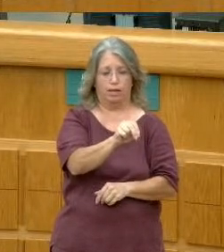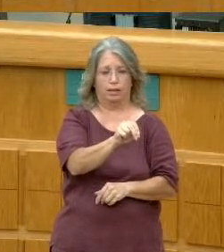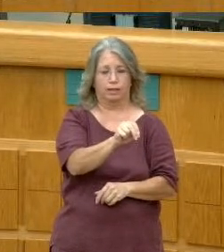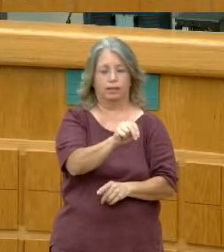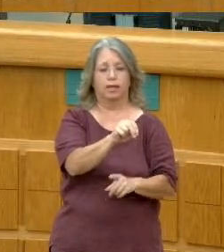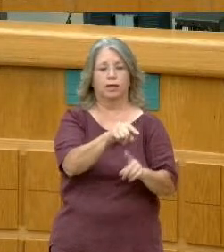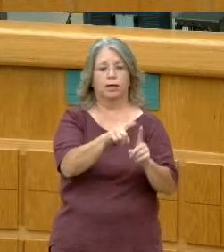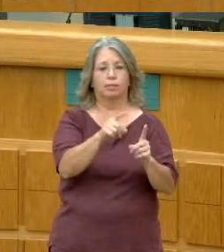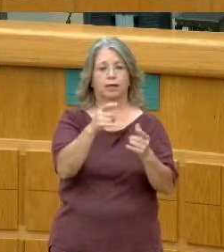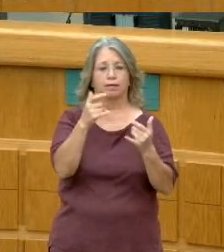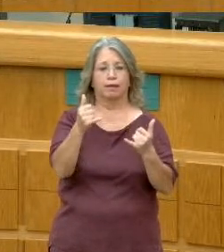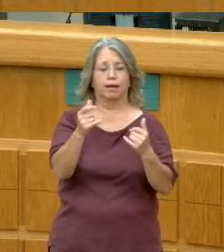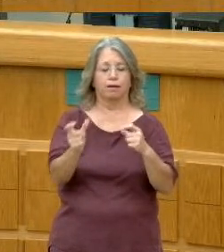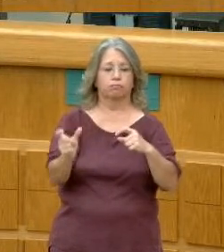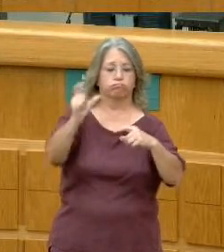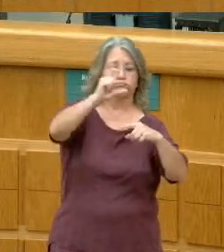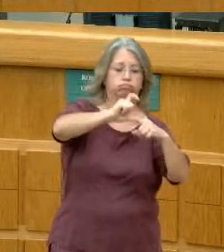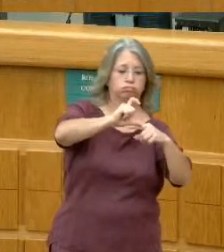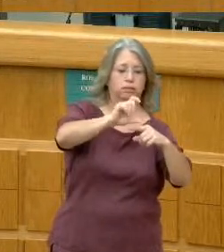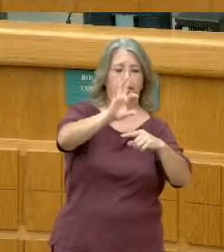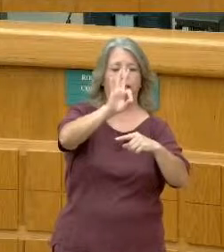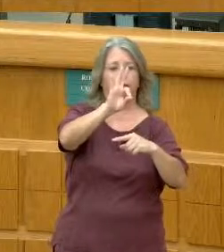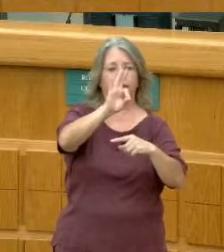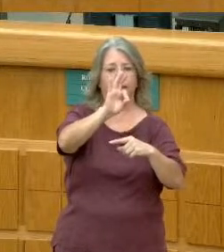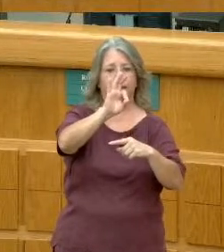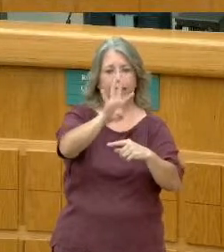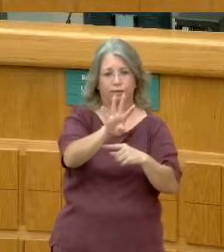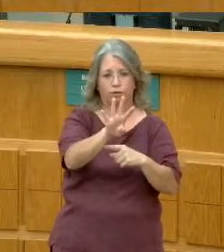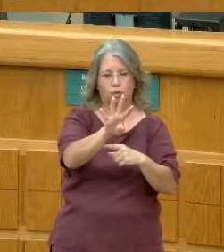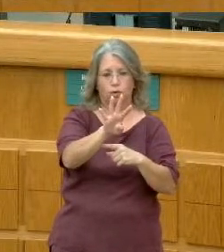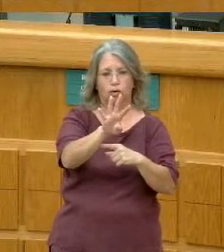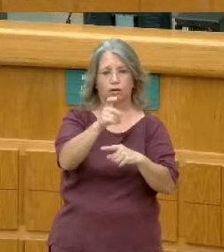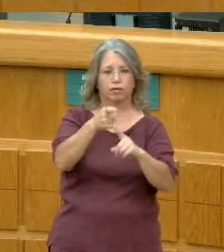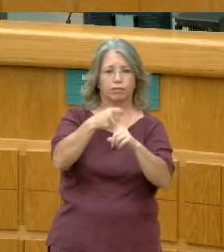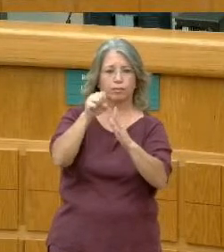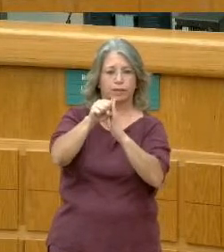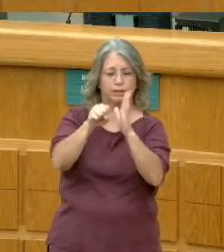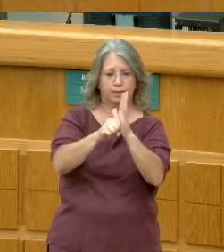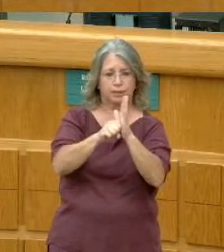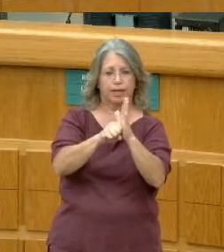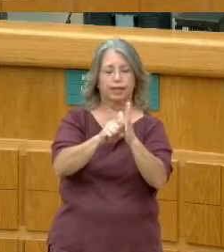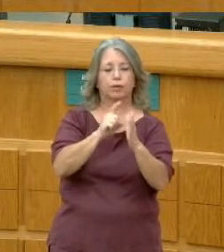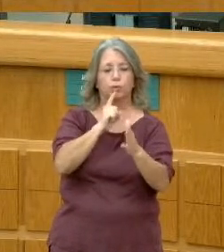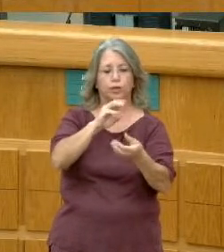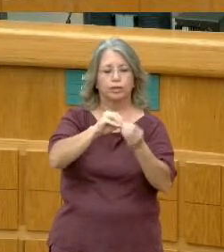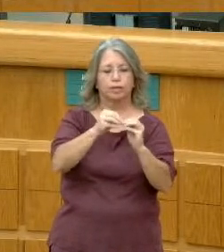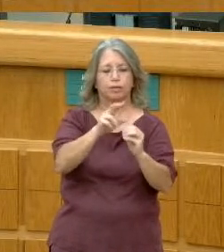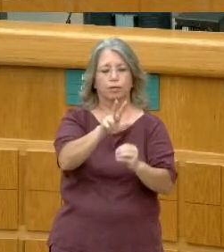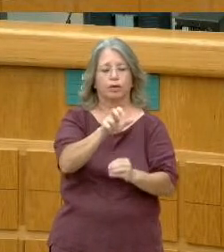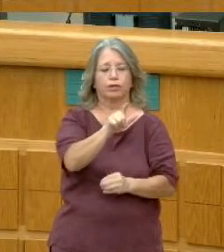confirmed, but with 94 additional that the state has been managing, the real number is 324.